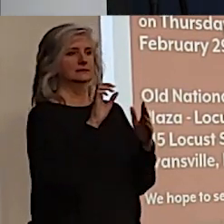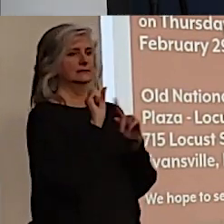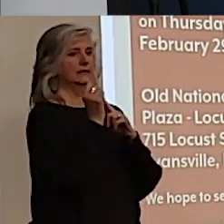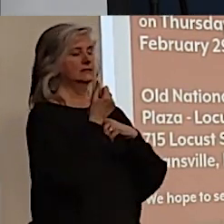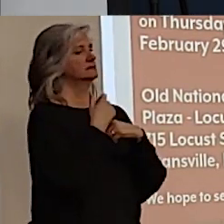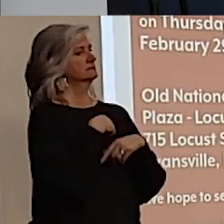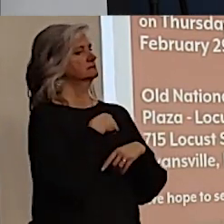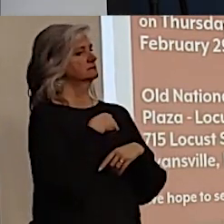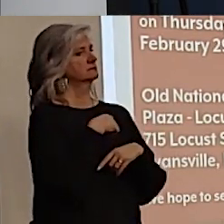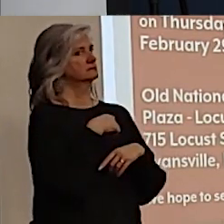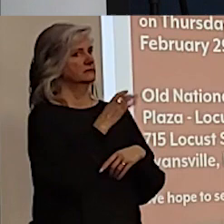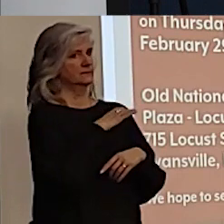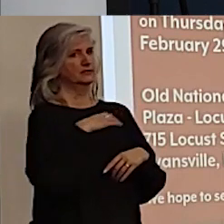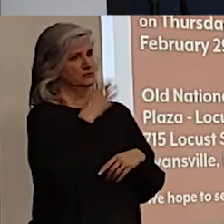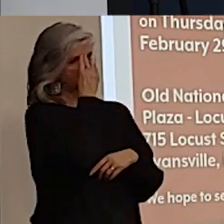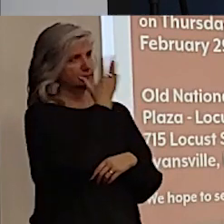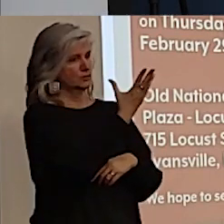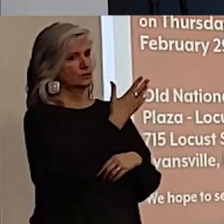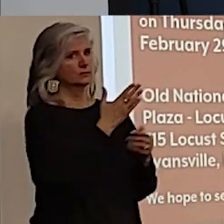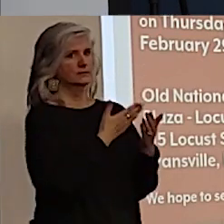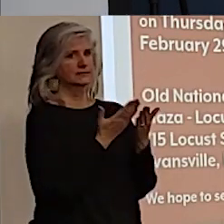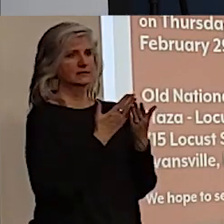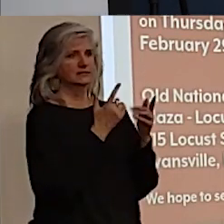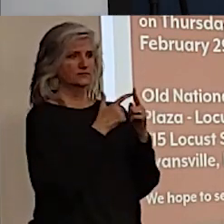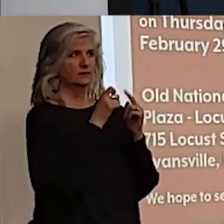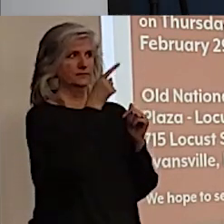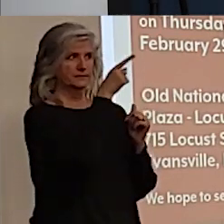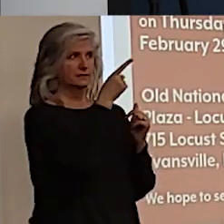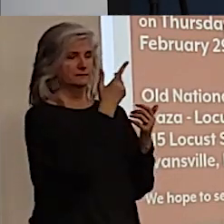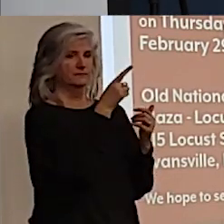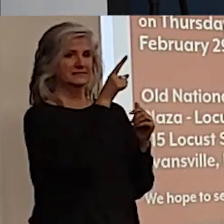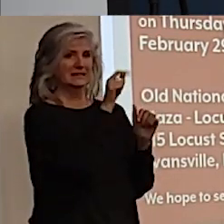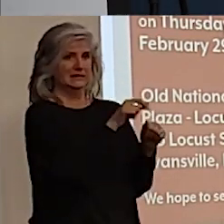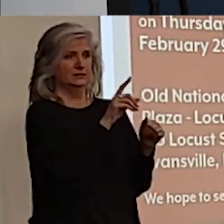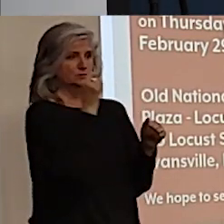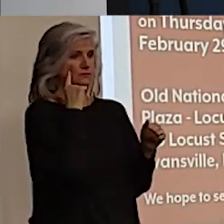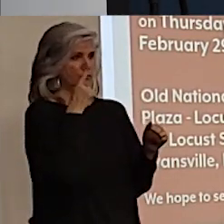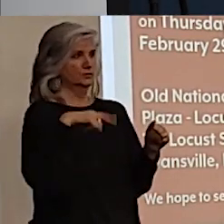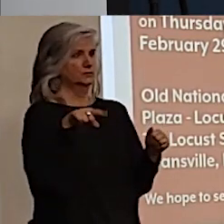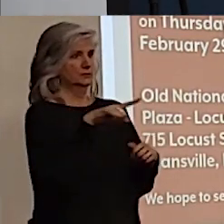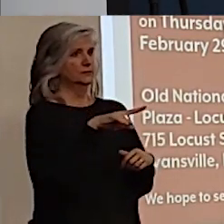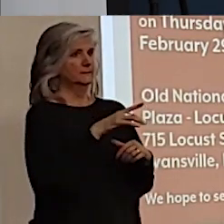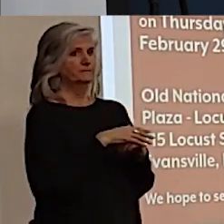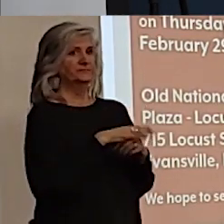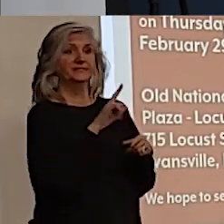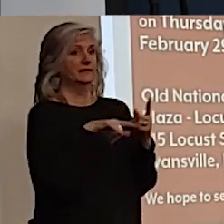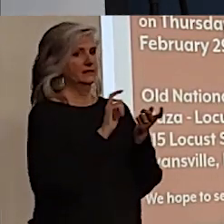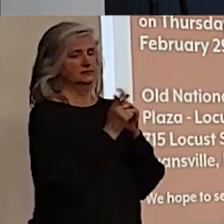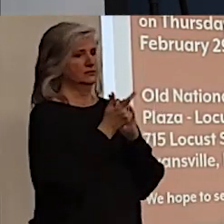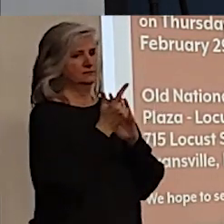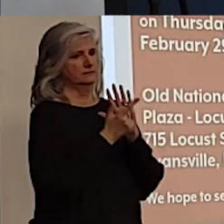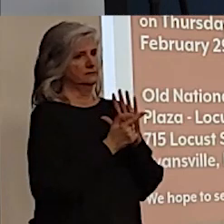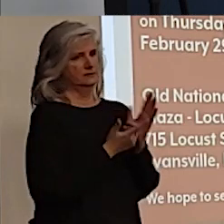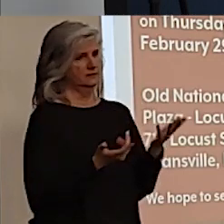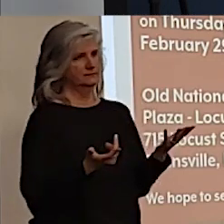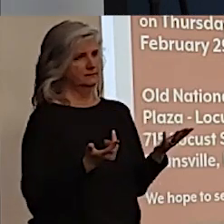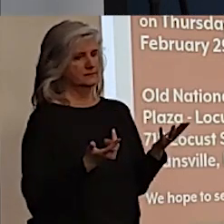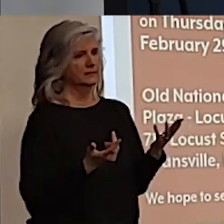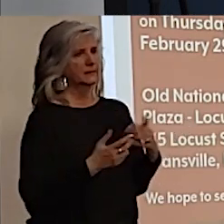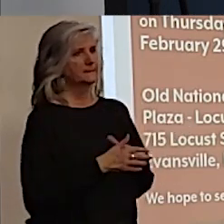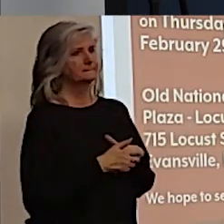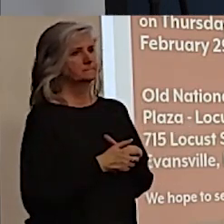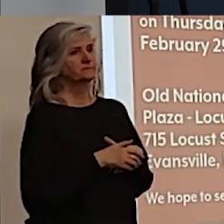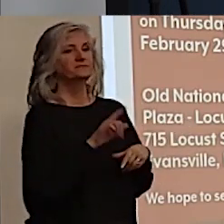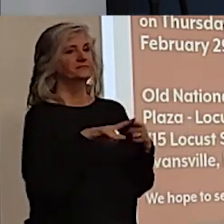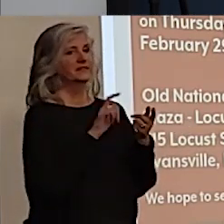commission, request things from the commission that they can do for you. They can't change the law.